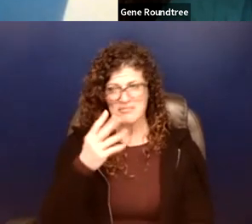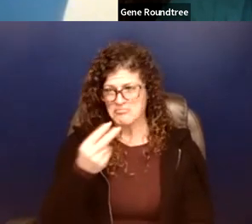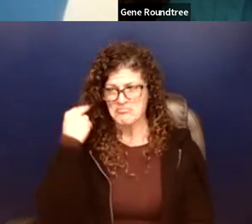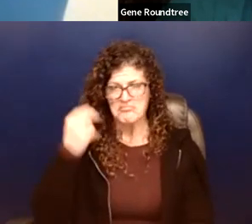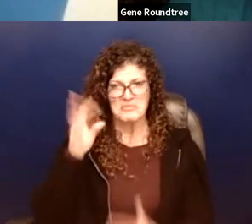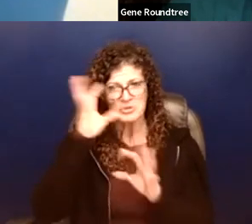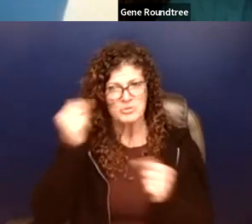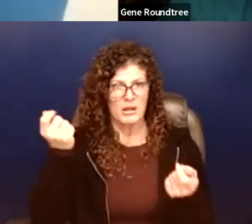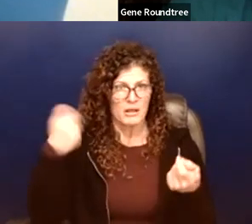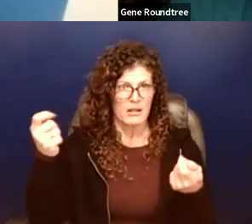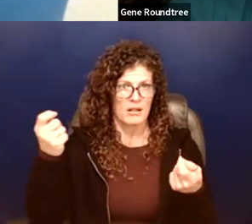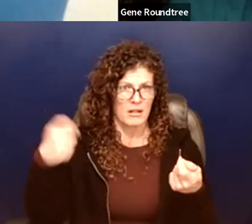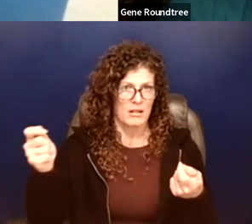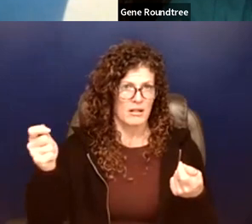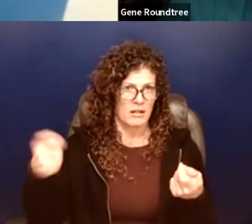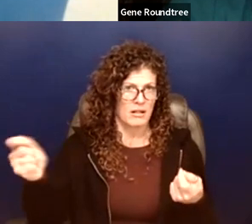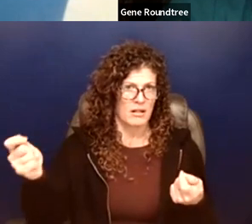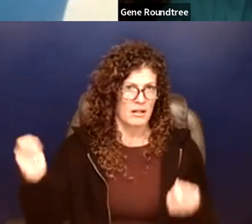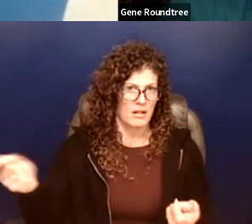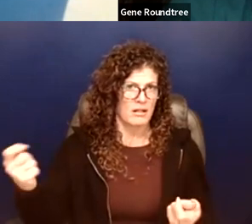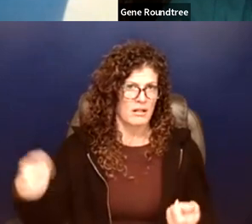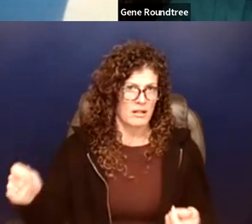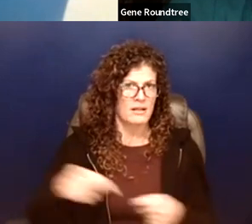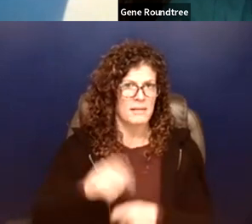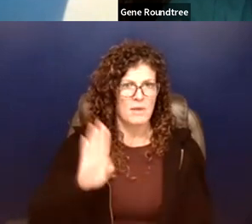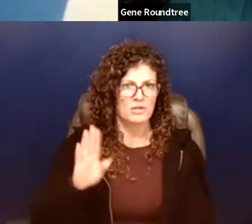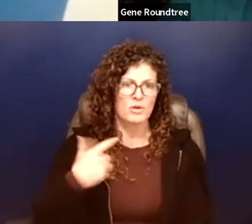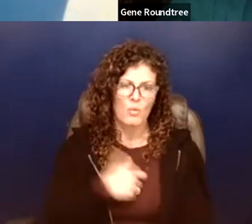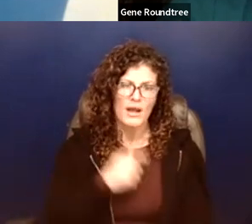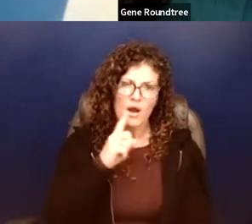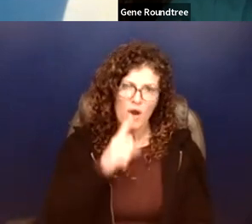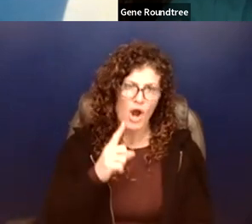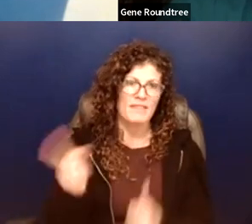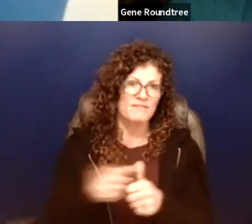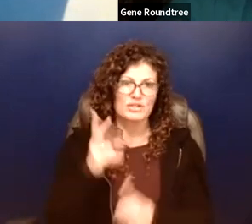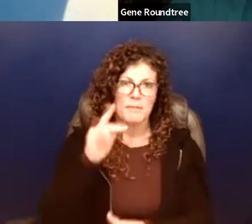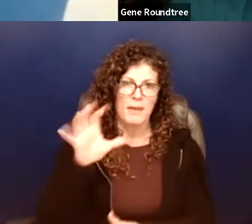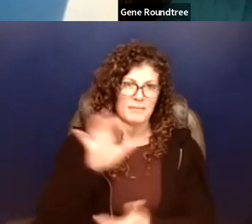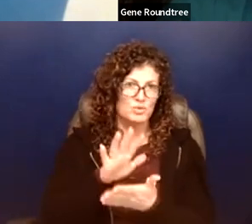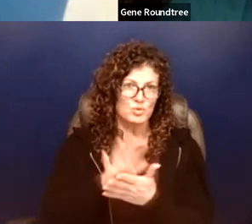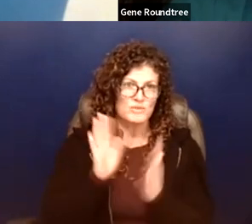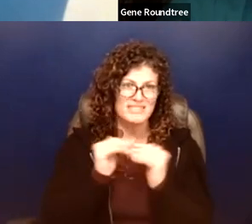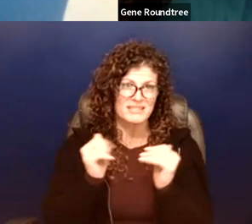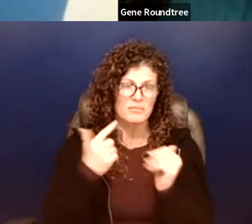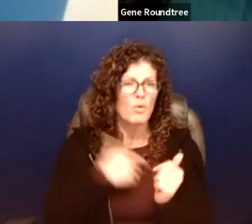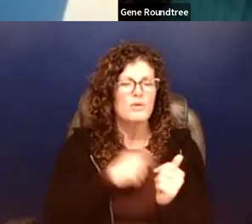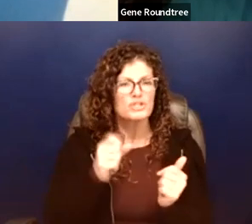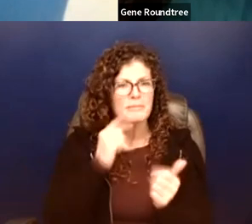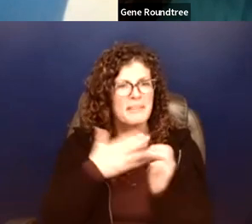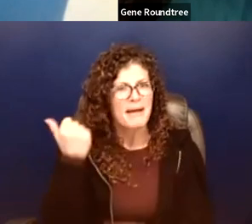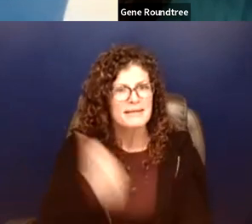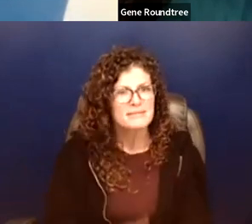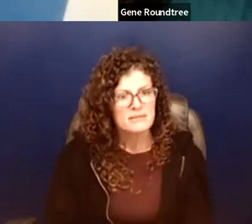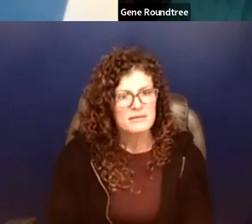too often in Boston Public. I know we are the first public school system within America, and I feel like we should be the best public school system in